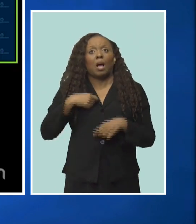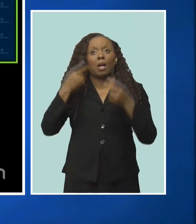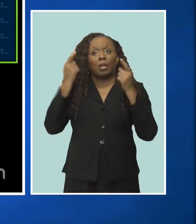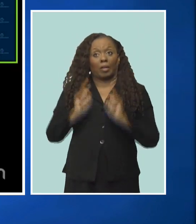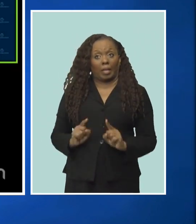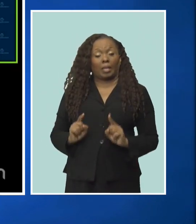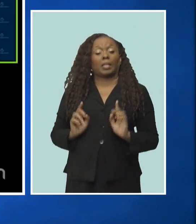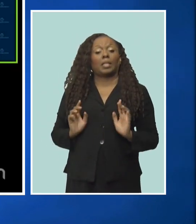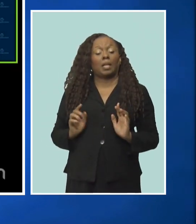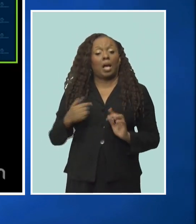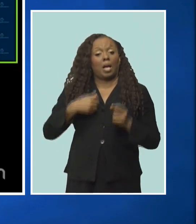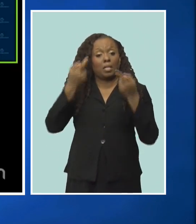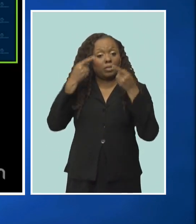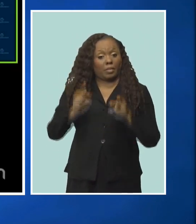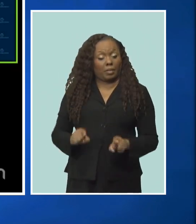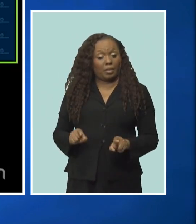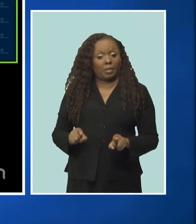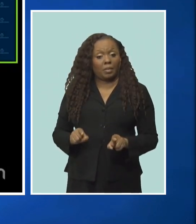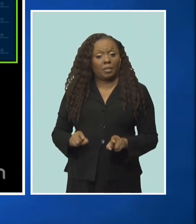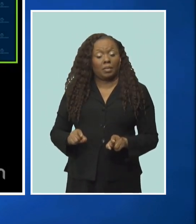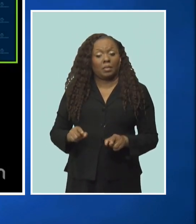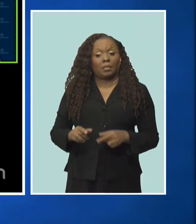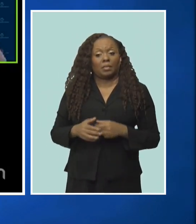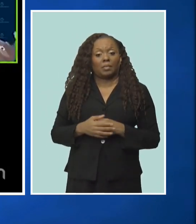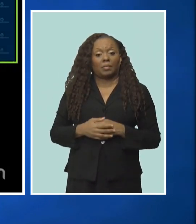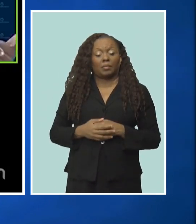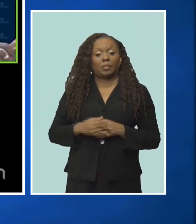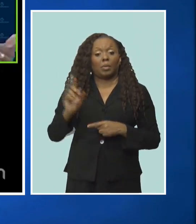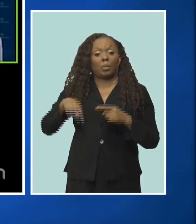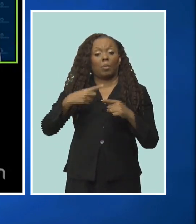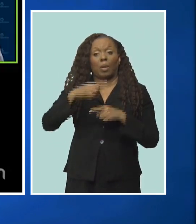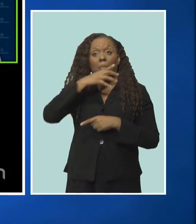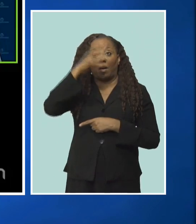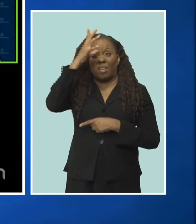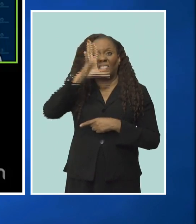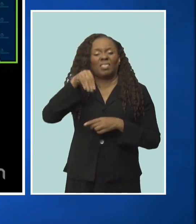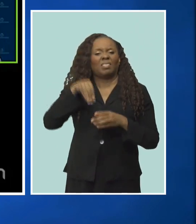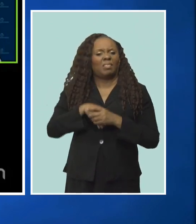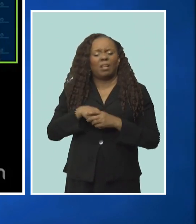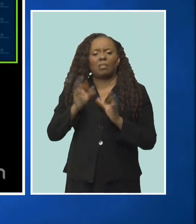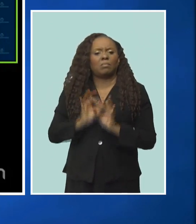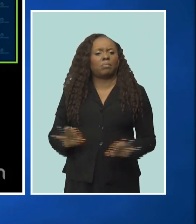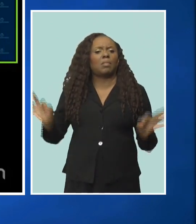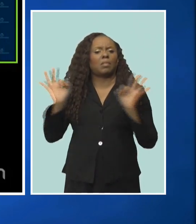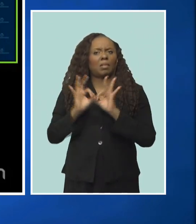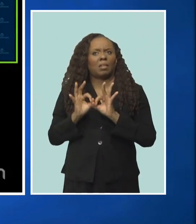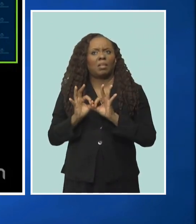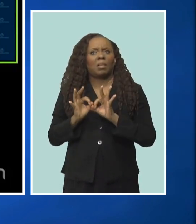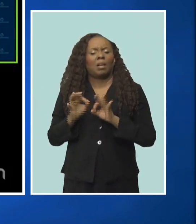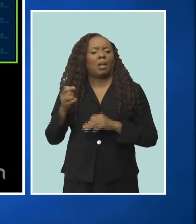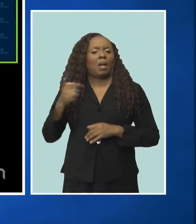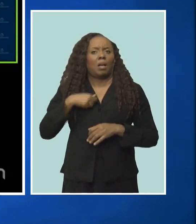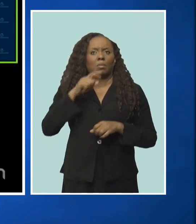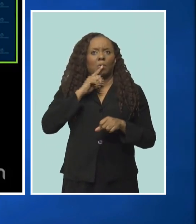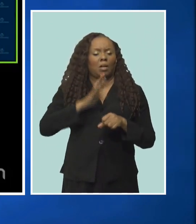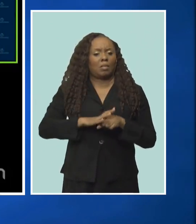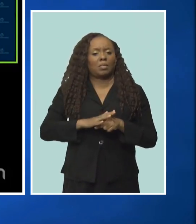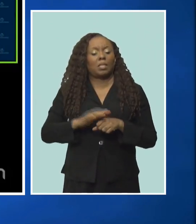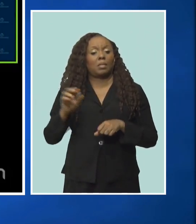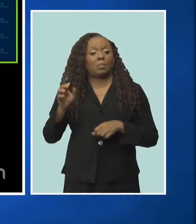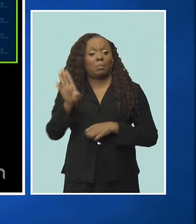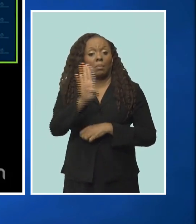you that parents being involved is a critical factor, and I can give you the assurance that this Ministry